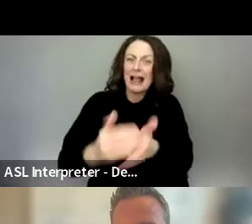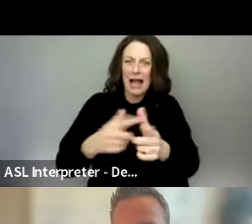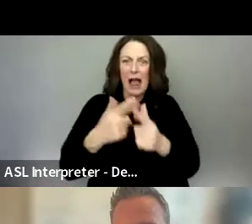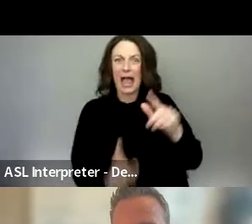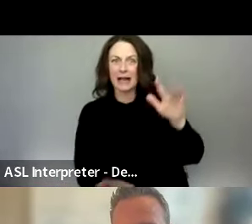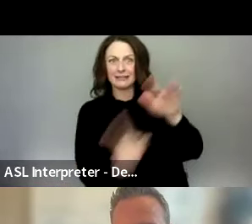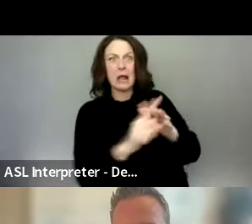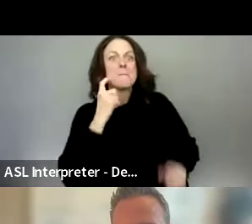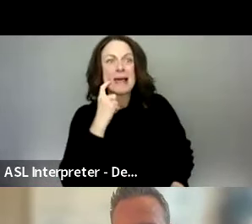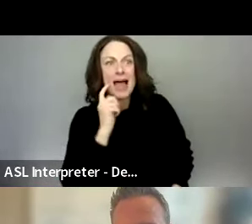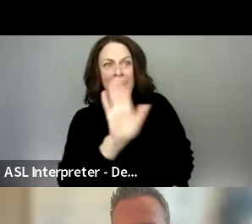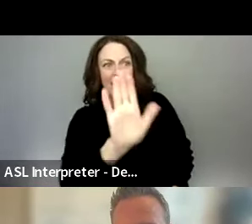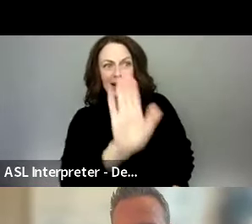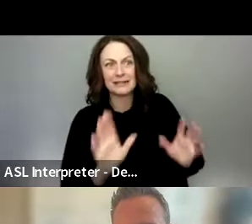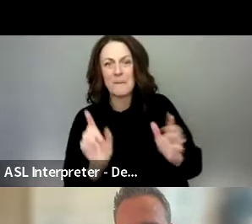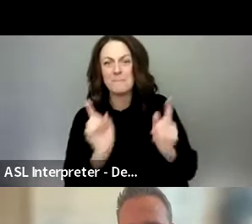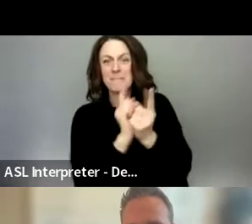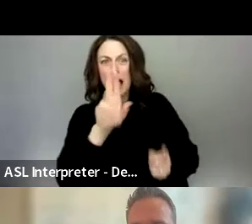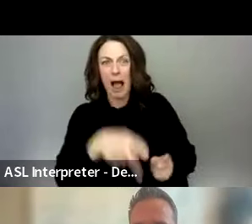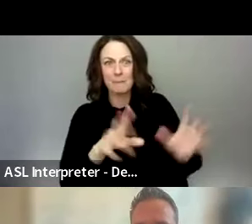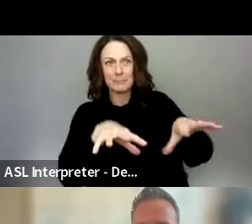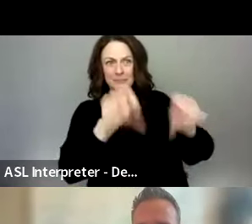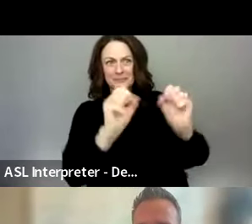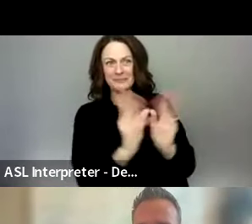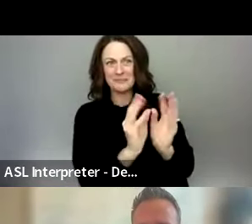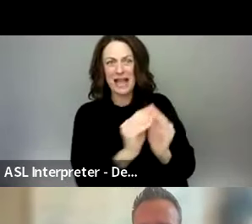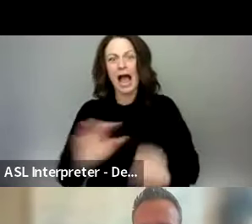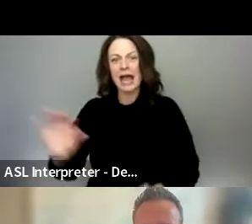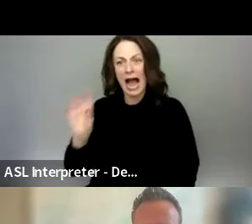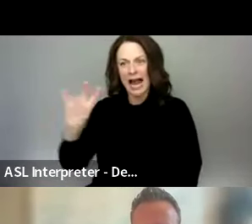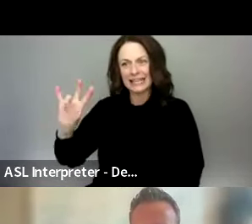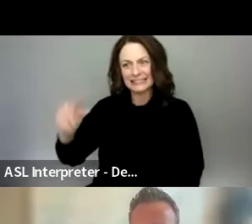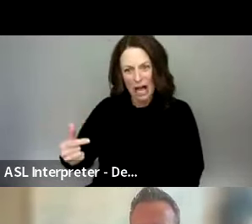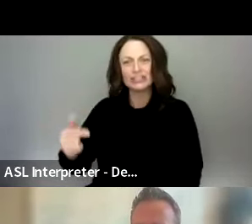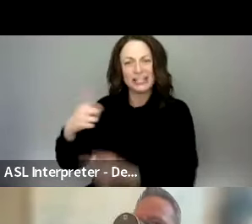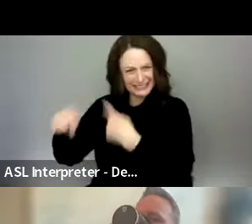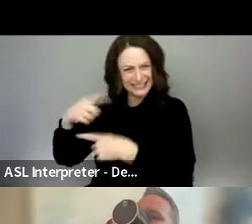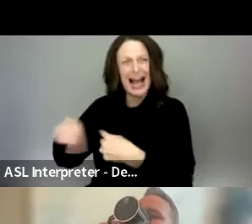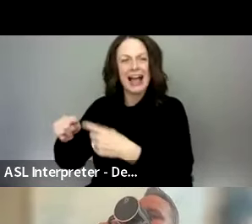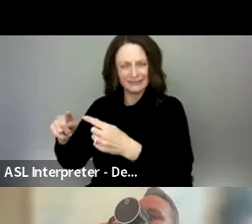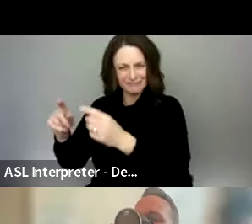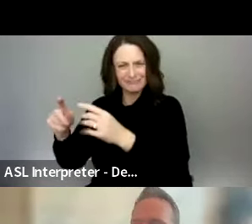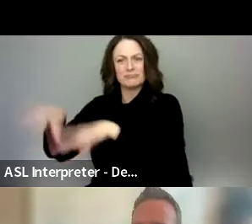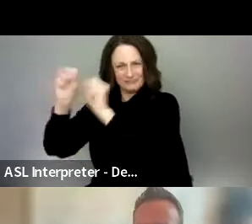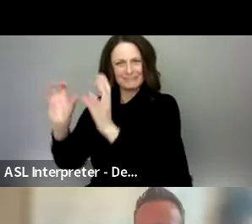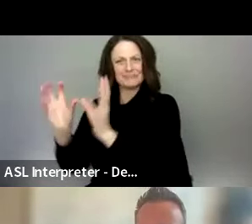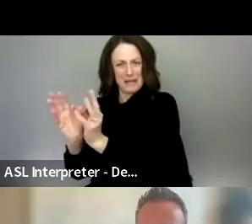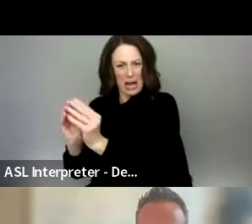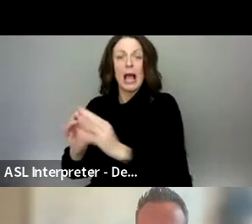that Milat and Anastasia host. There's also like a sign language happy hour, which is